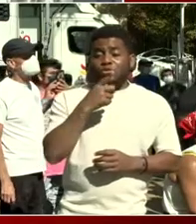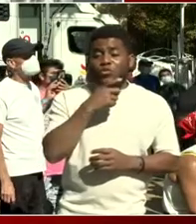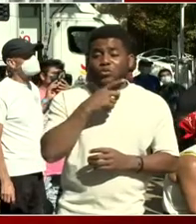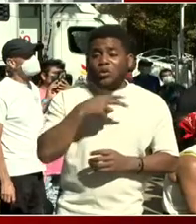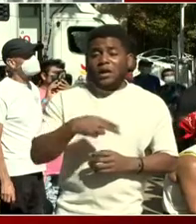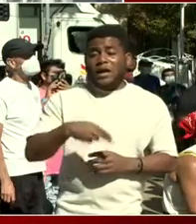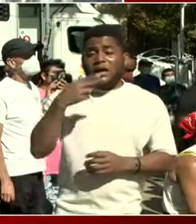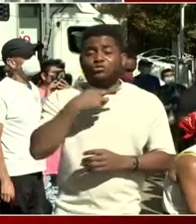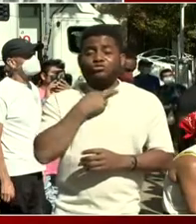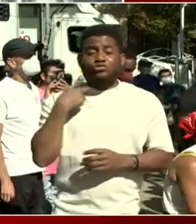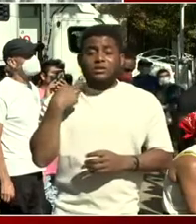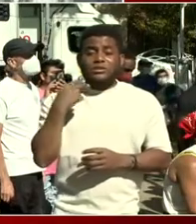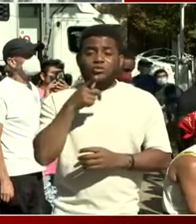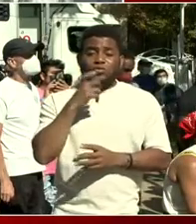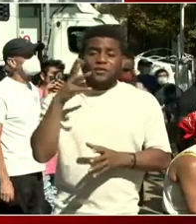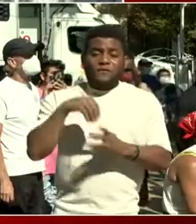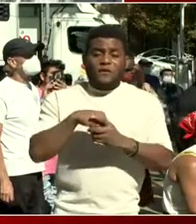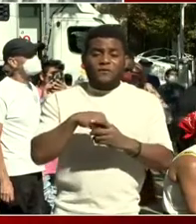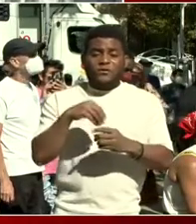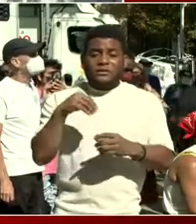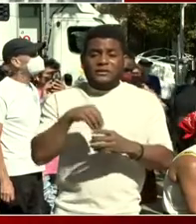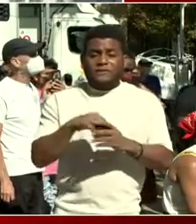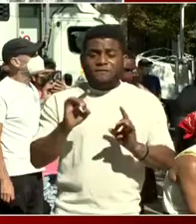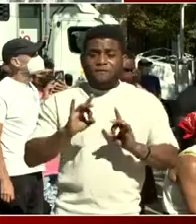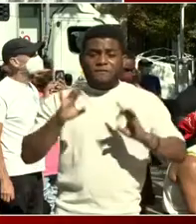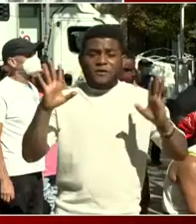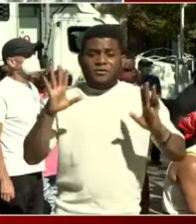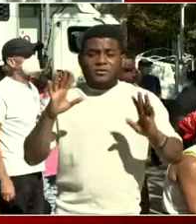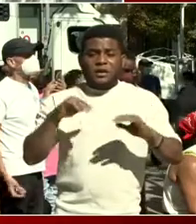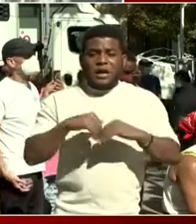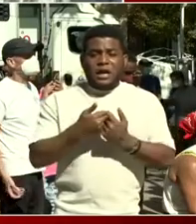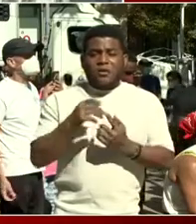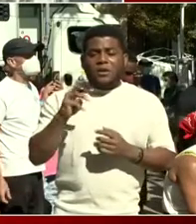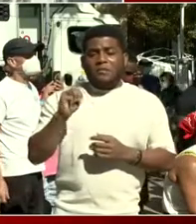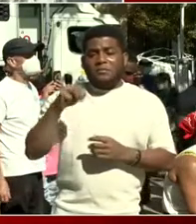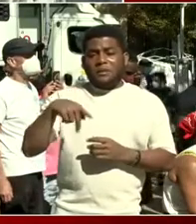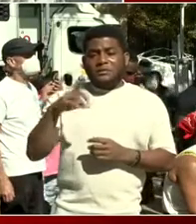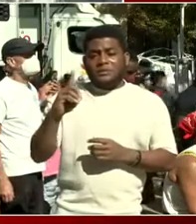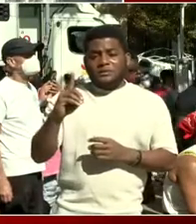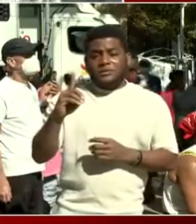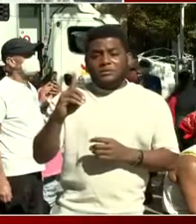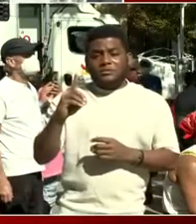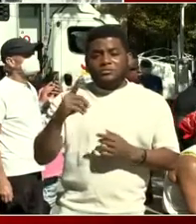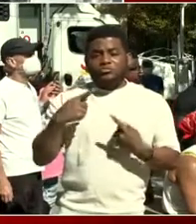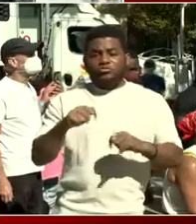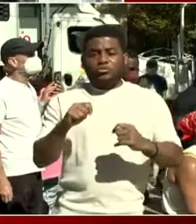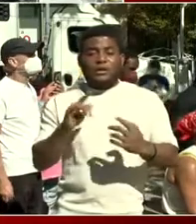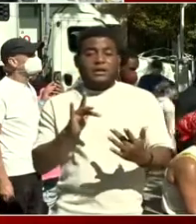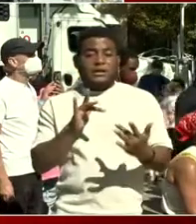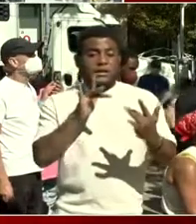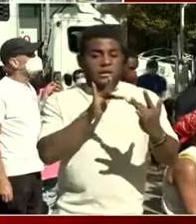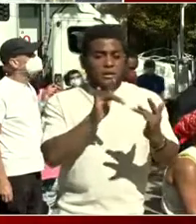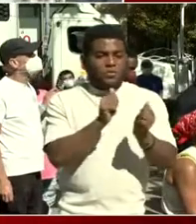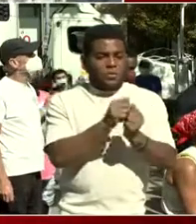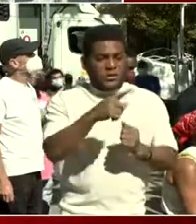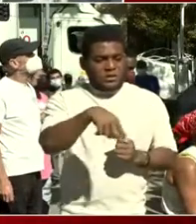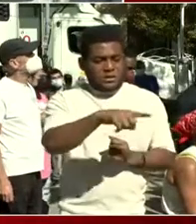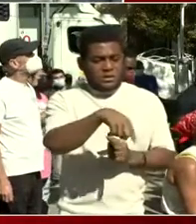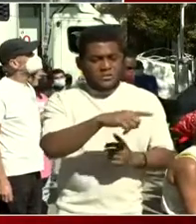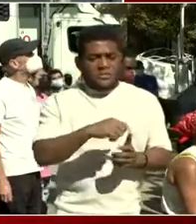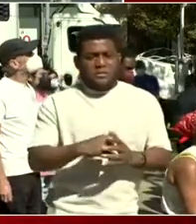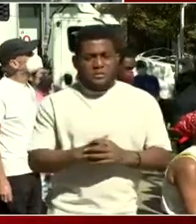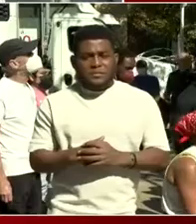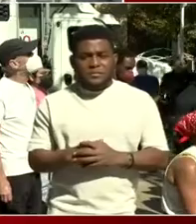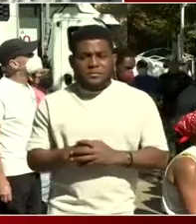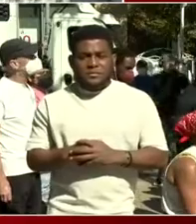is the relationship between NPD's outreach to those folks and outreach from Building Blocks DC, OAG, or the One's office? Is that happening in